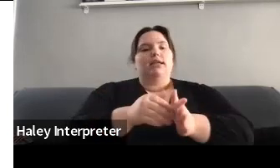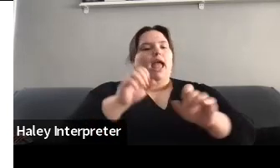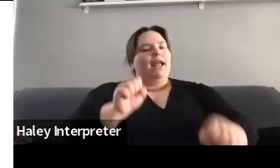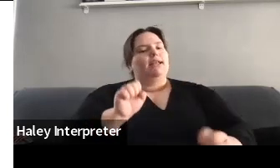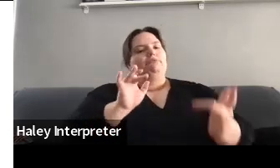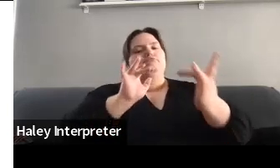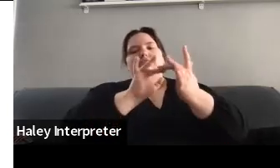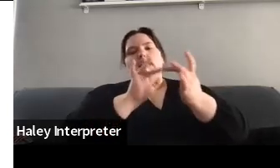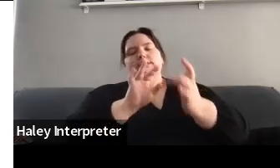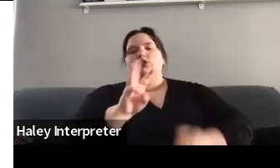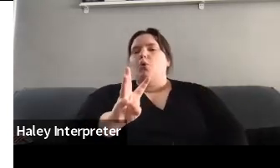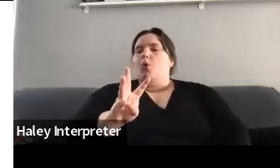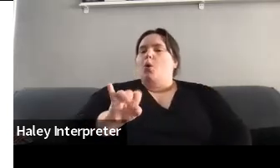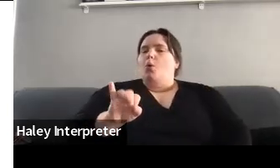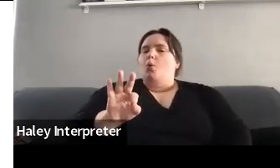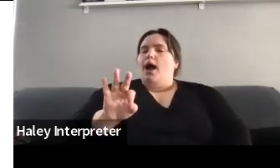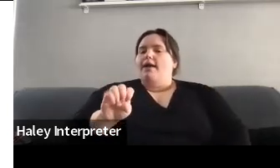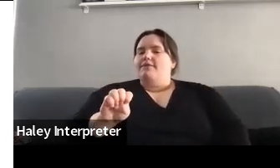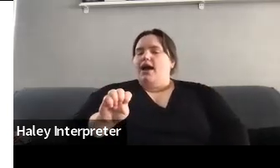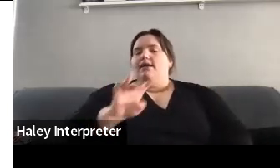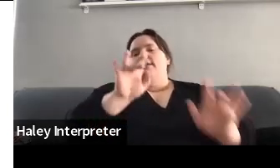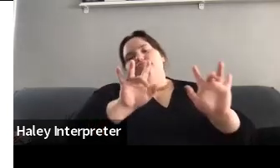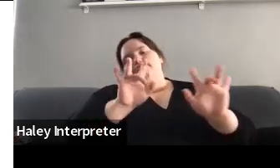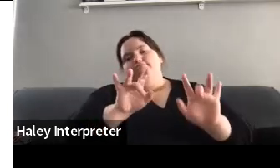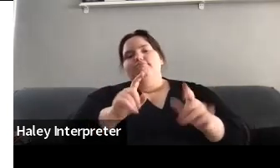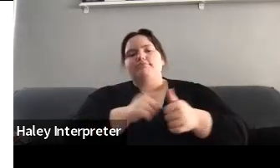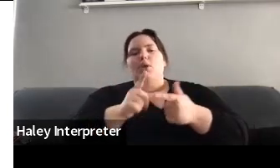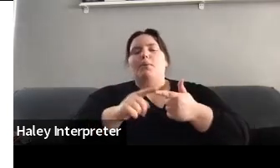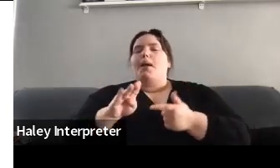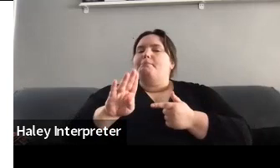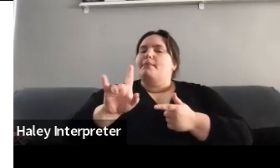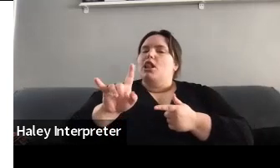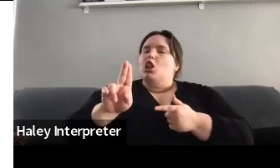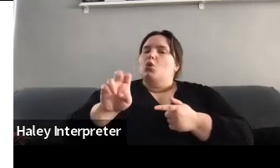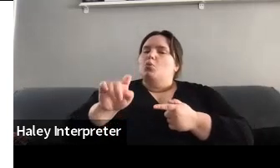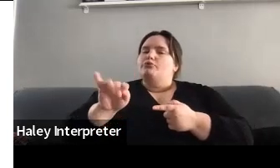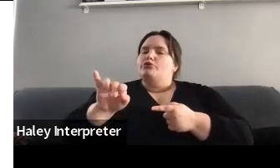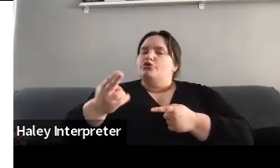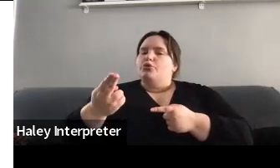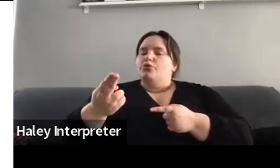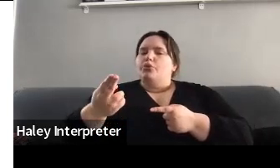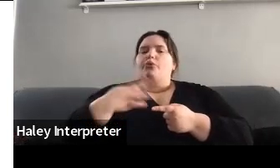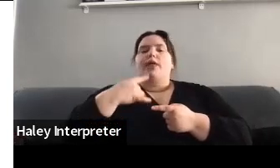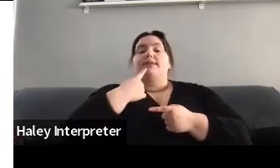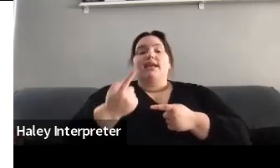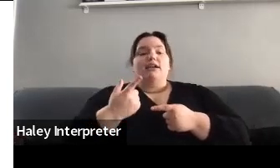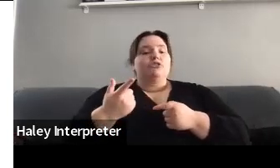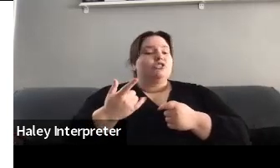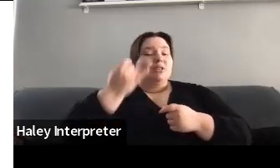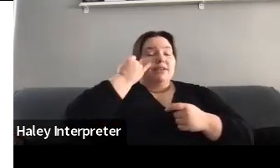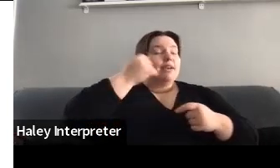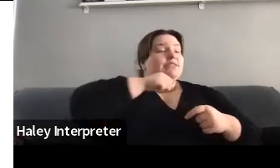or Bluetooth that tell you how often your cat has used the litter box, whether they're in it, how dirty